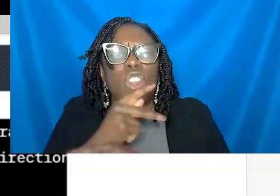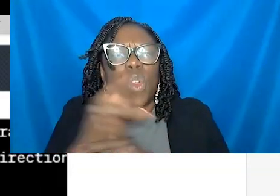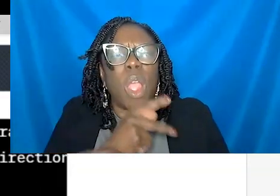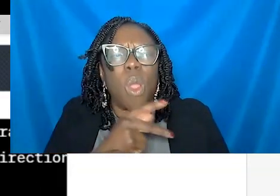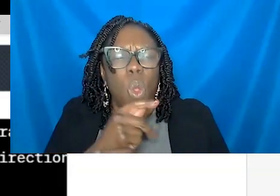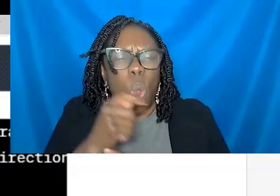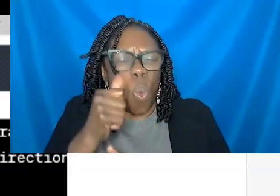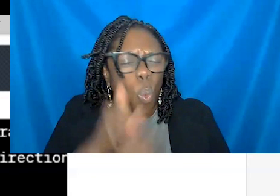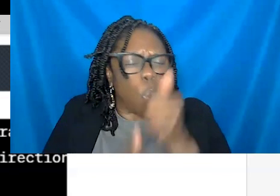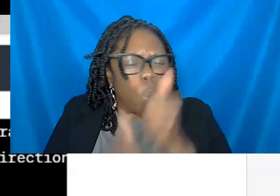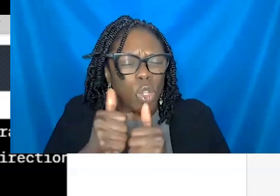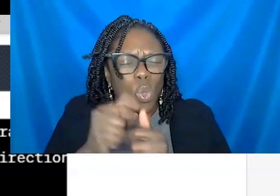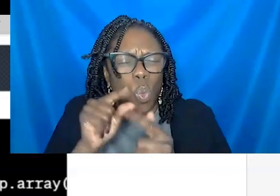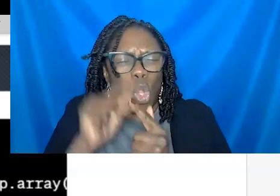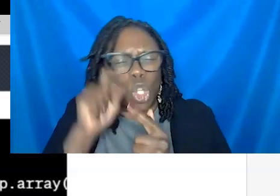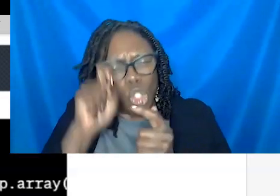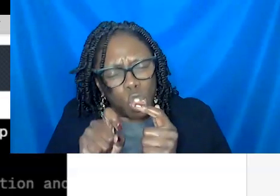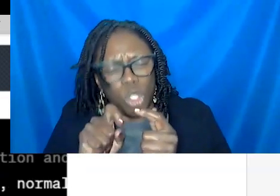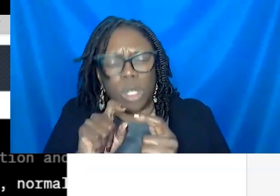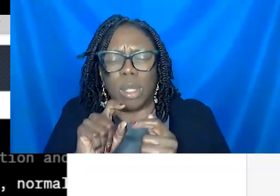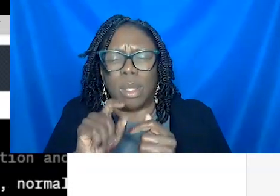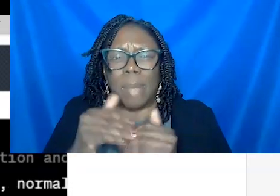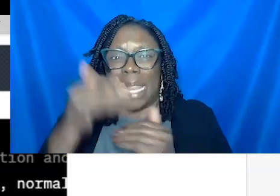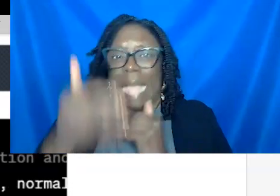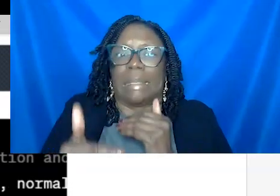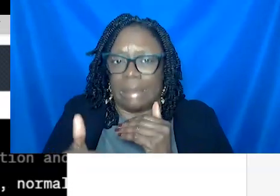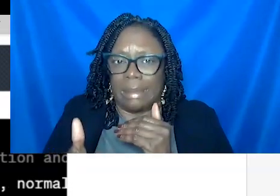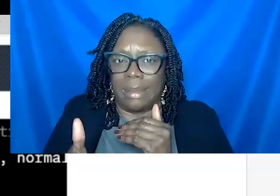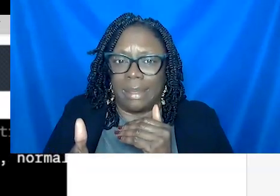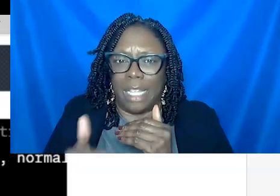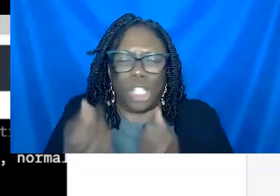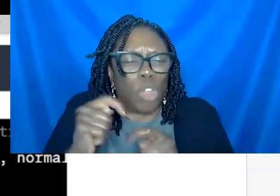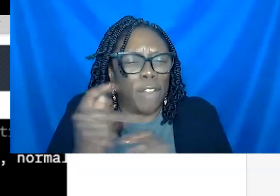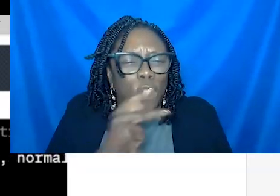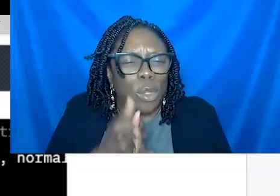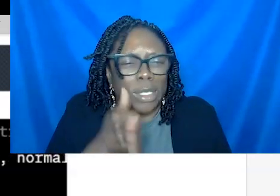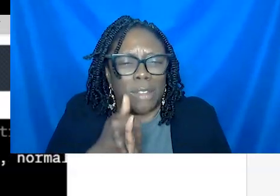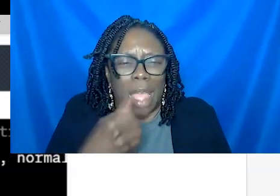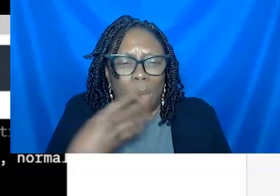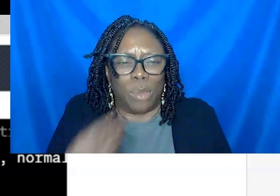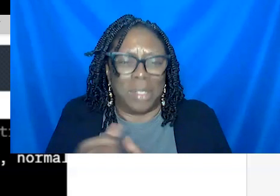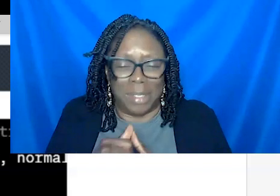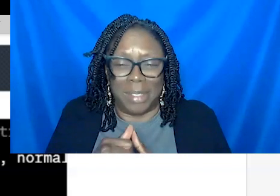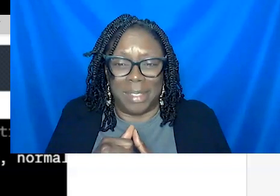come next after the previous word that it just spit out. So without you teaching it, it already knows Python?